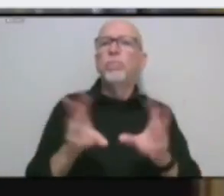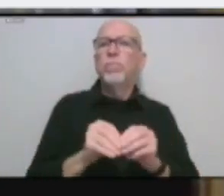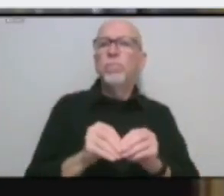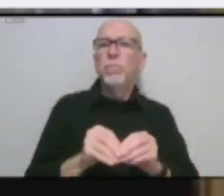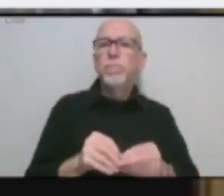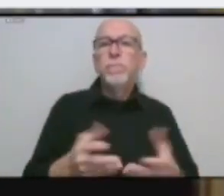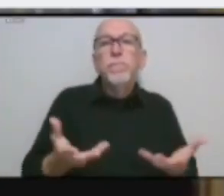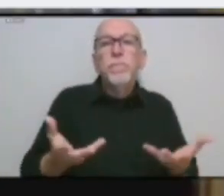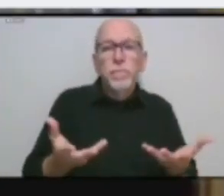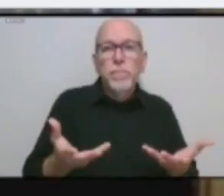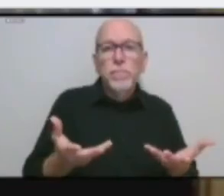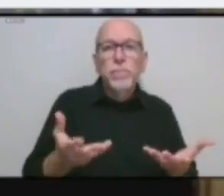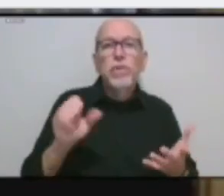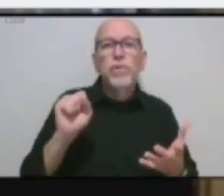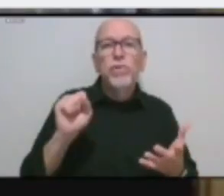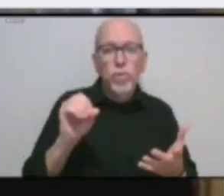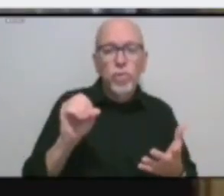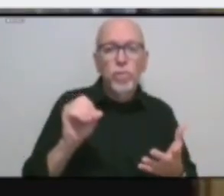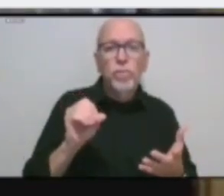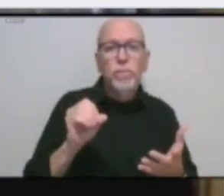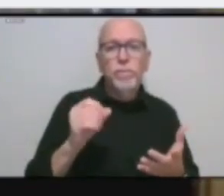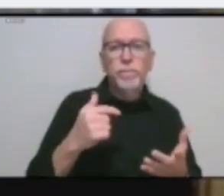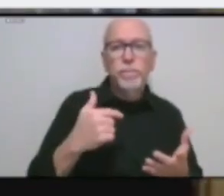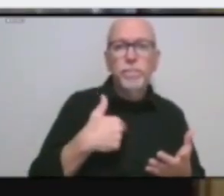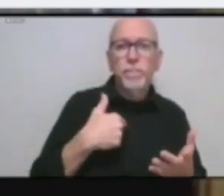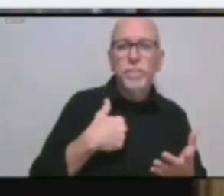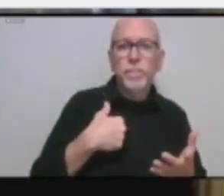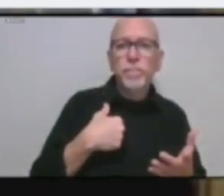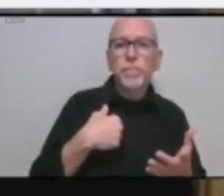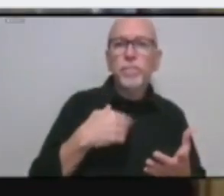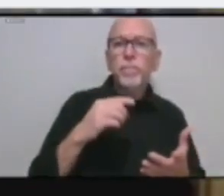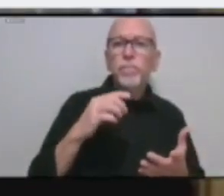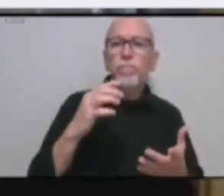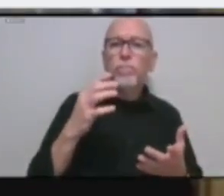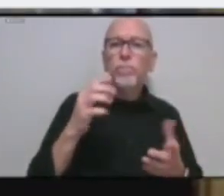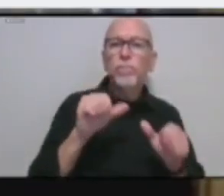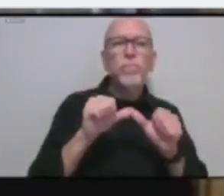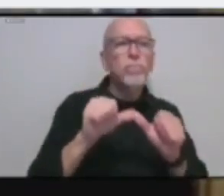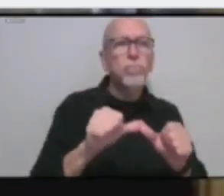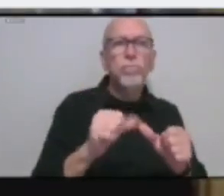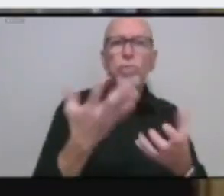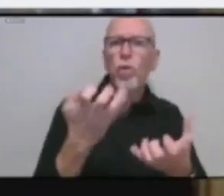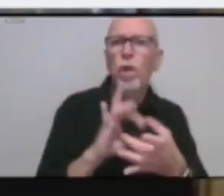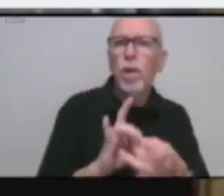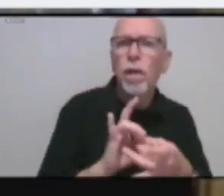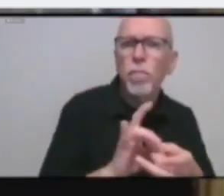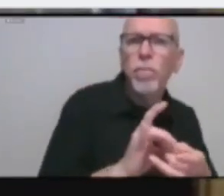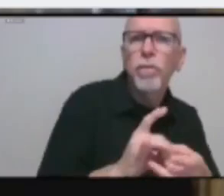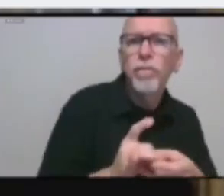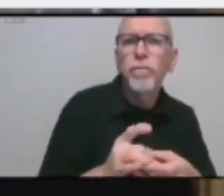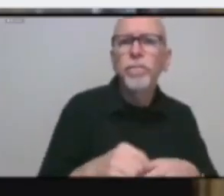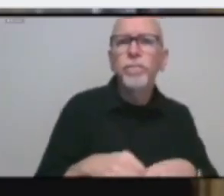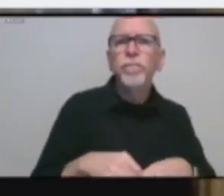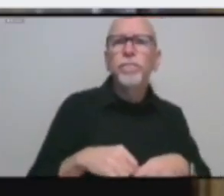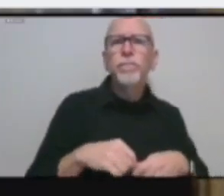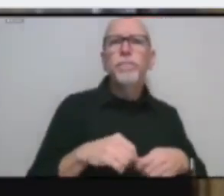so I am seeking to continue to be collaborative. Ultimately, in a public